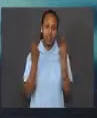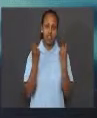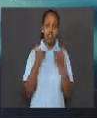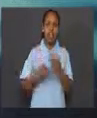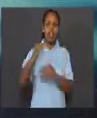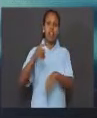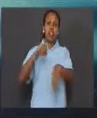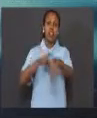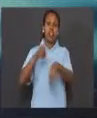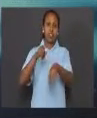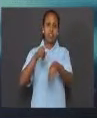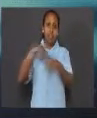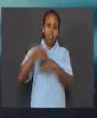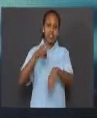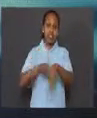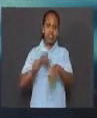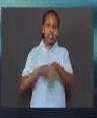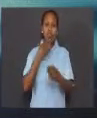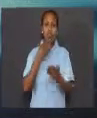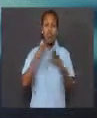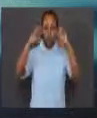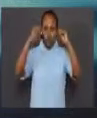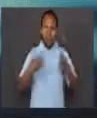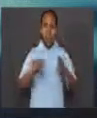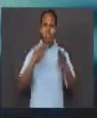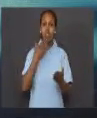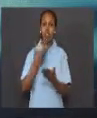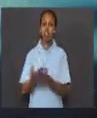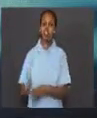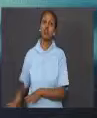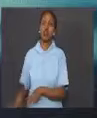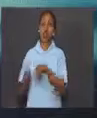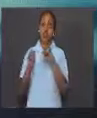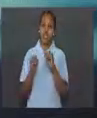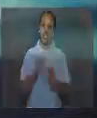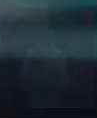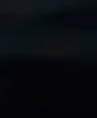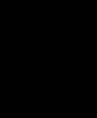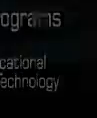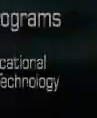Until next time, thank you, teacher. Thank you, students.